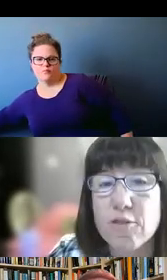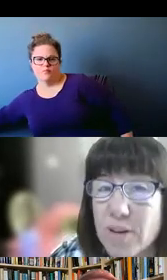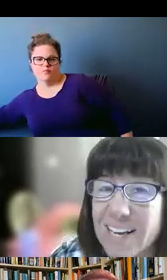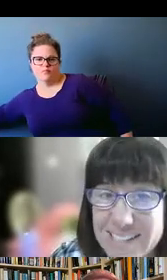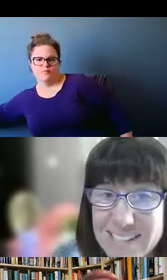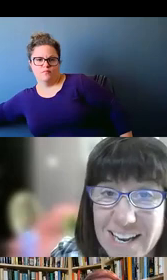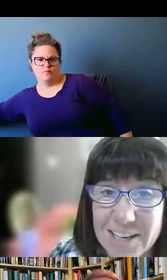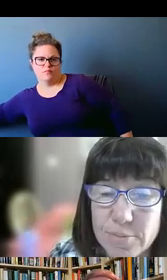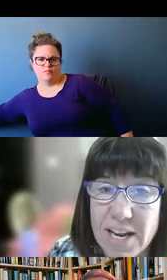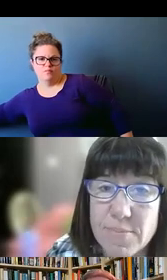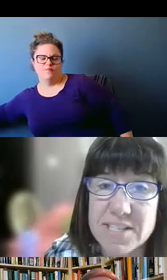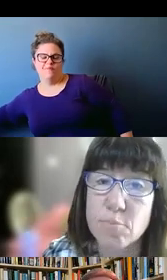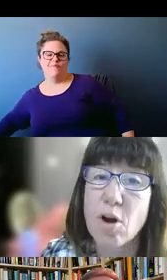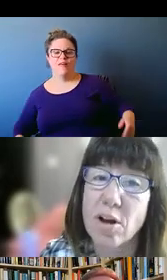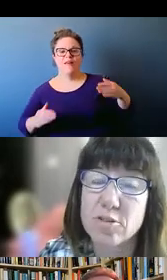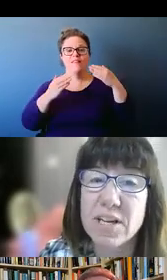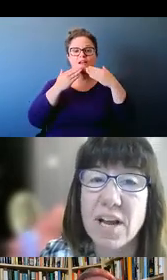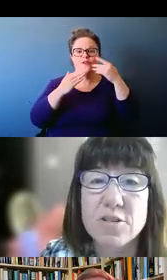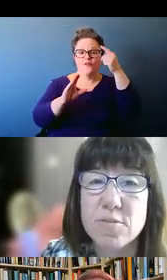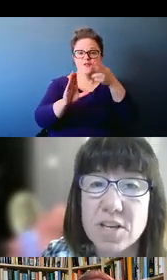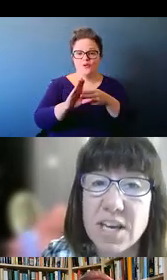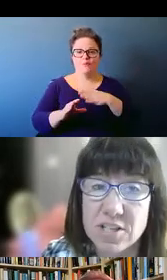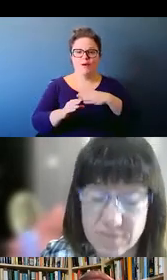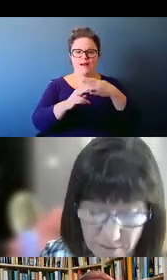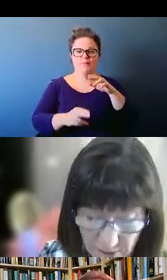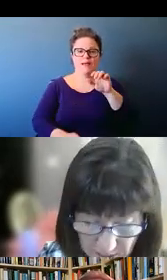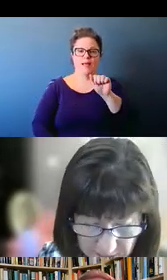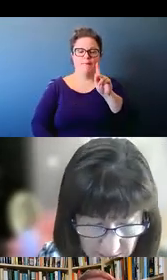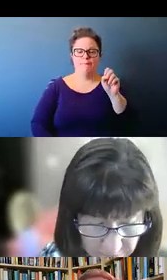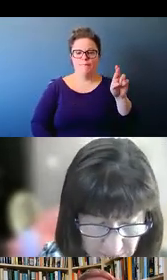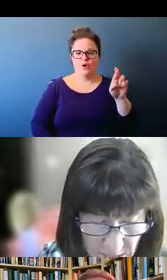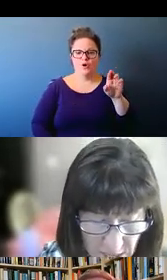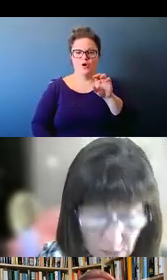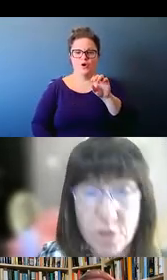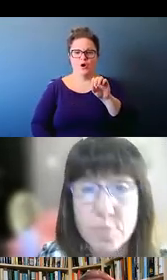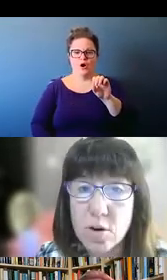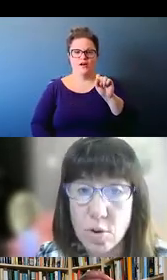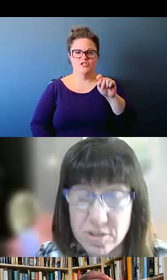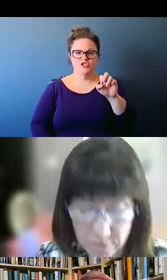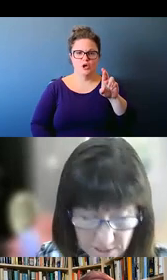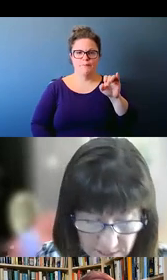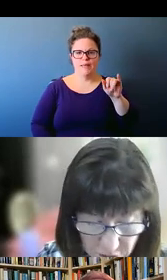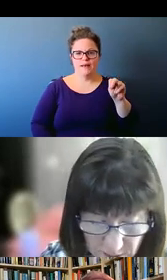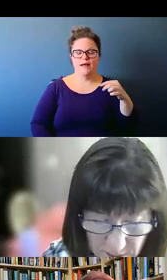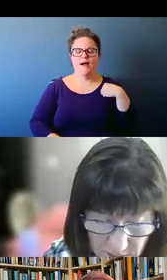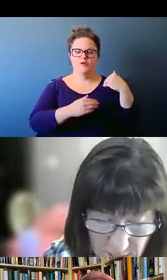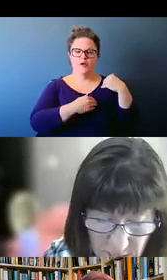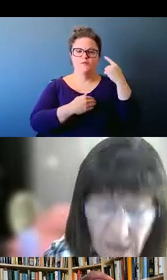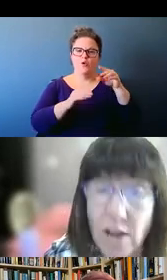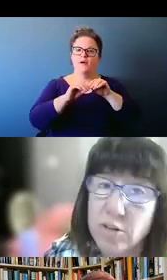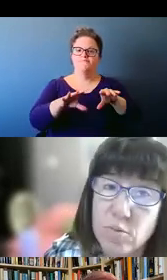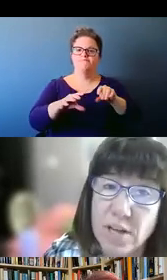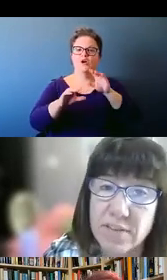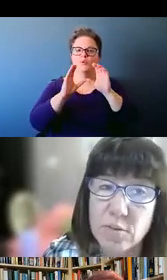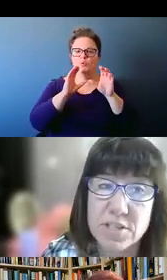Thank you for joining us today. My name is Amber Osterman, and I do communications for the faculty. I will be your host for this session.